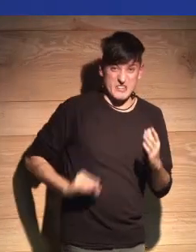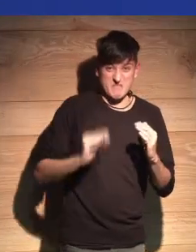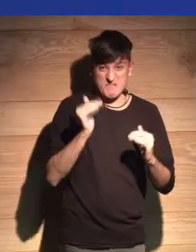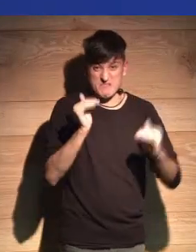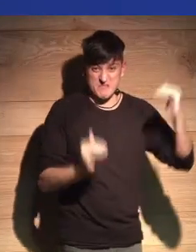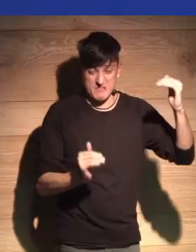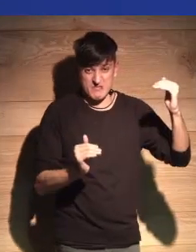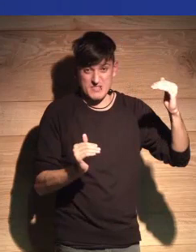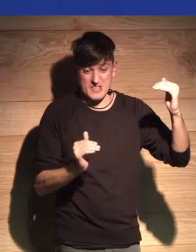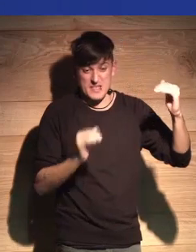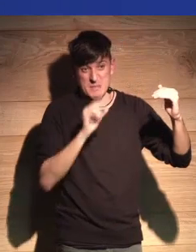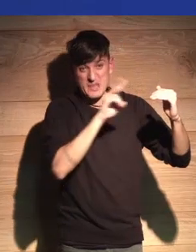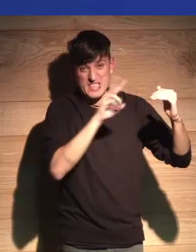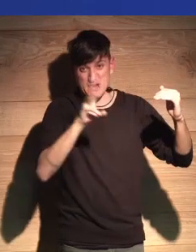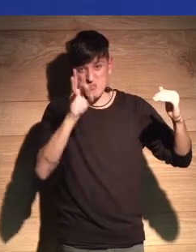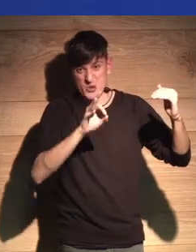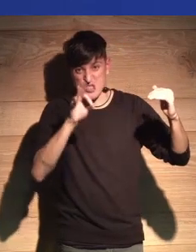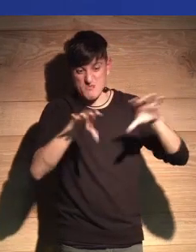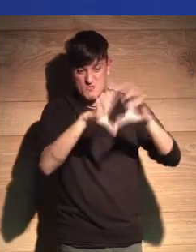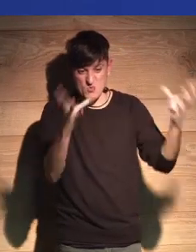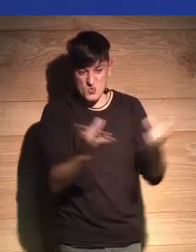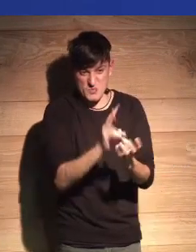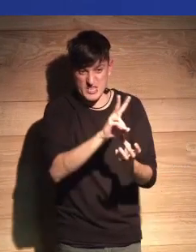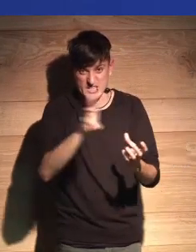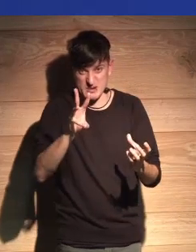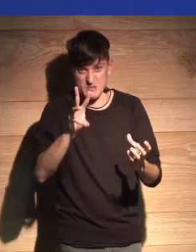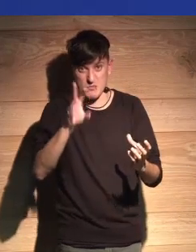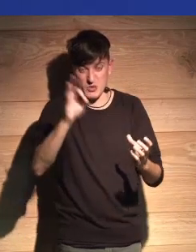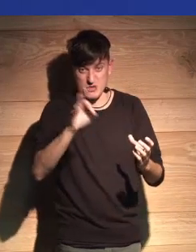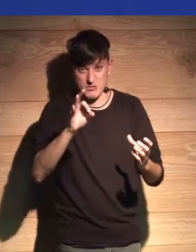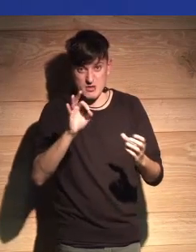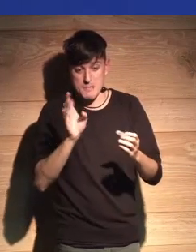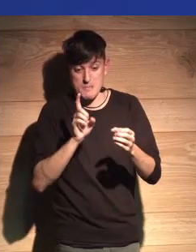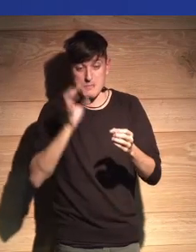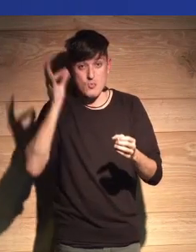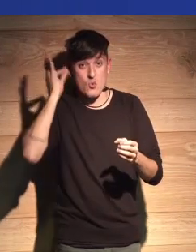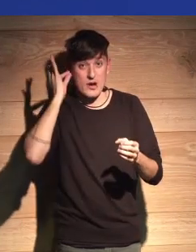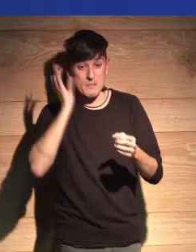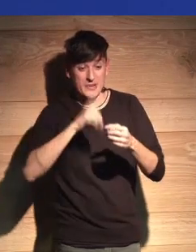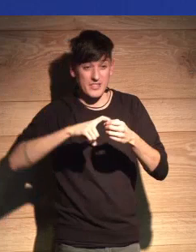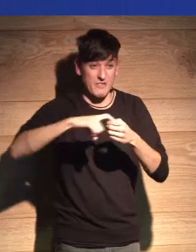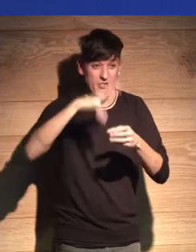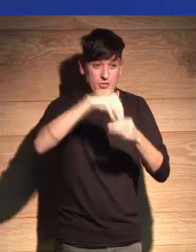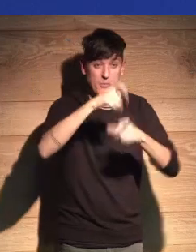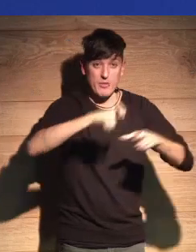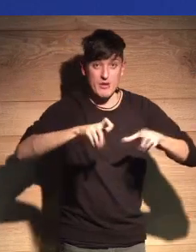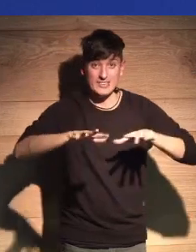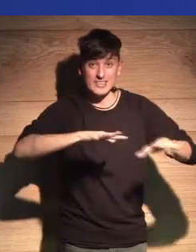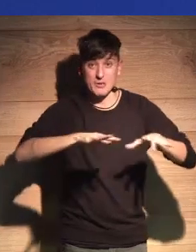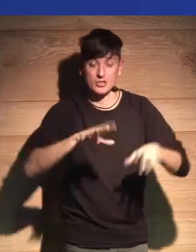gender wage gap is 23% in the world, and the rate